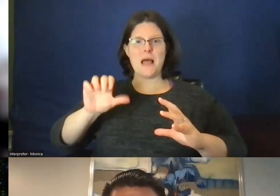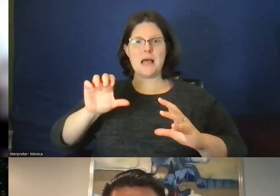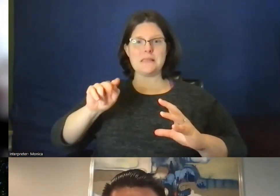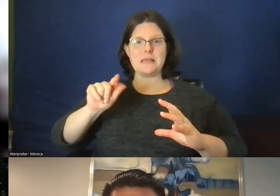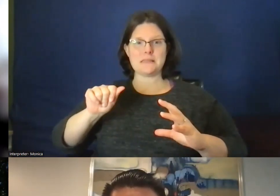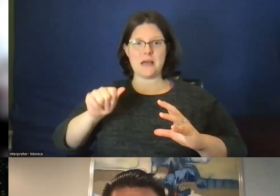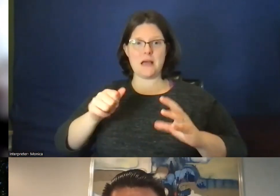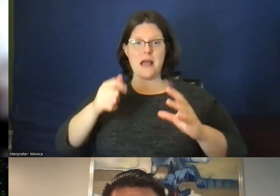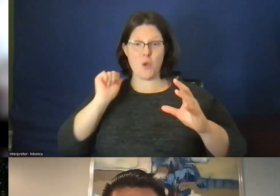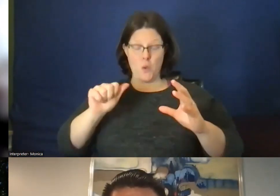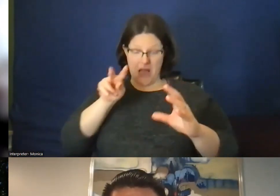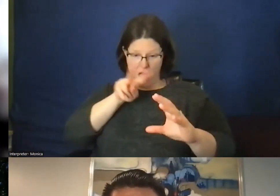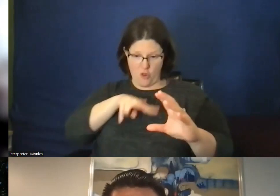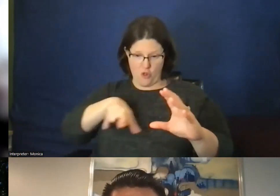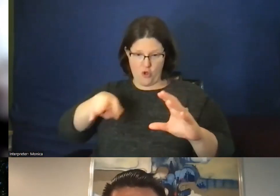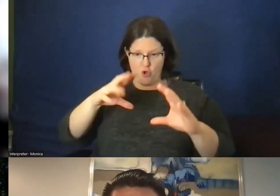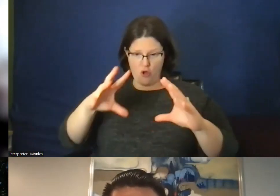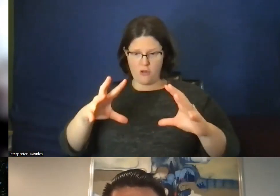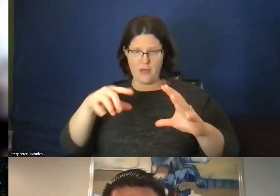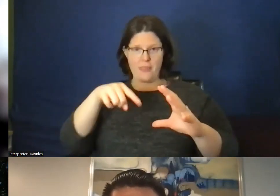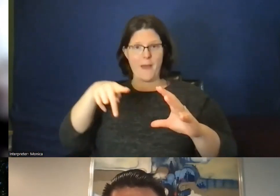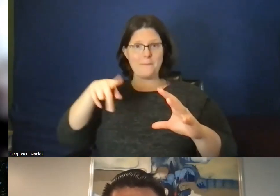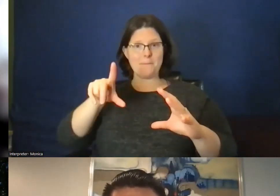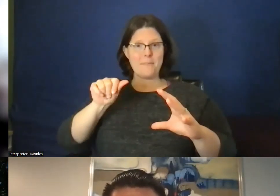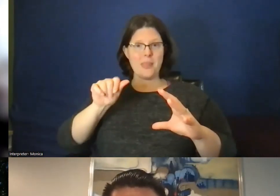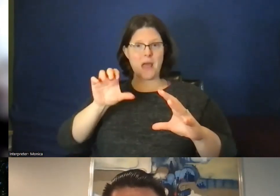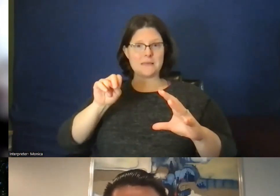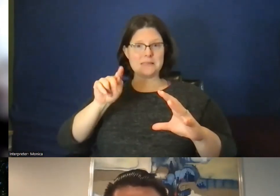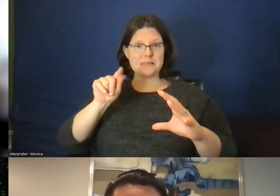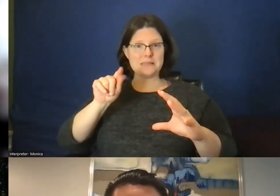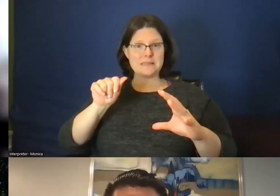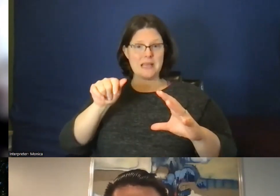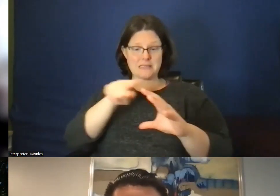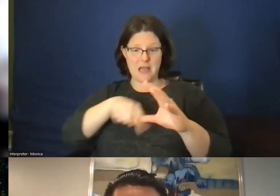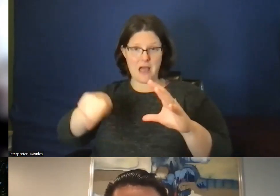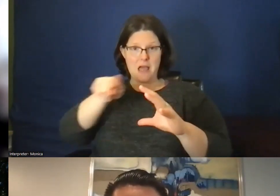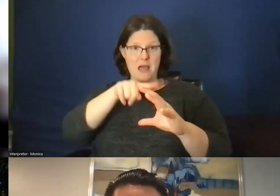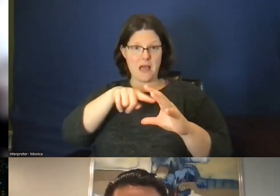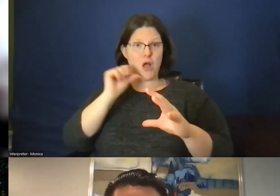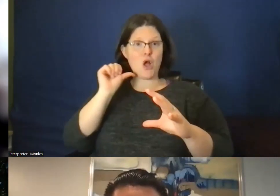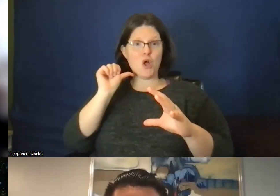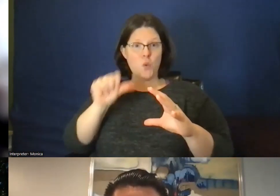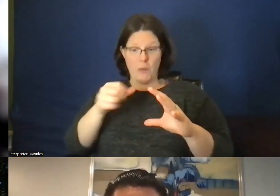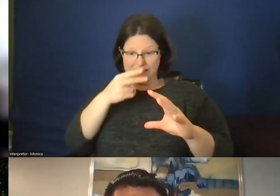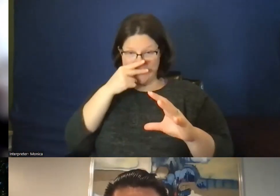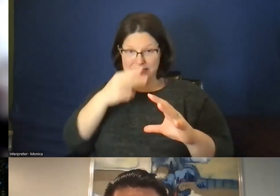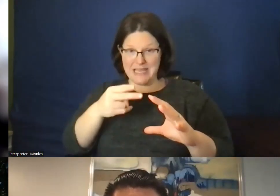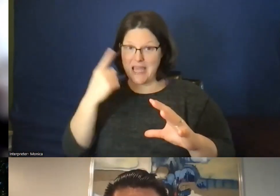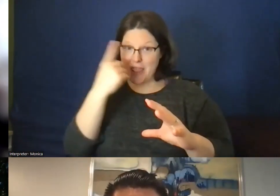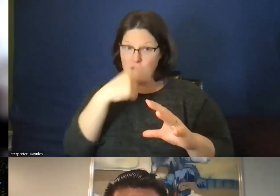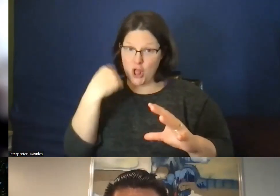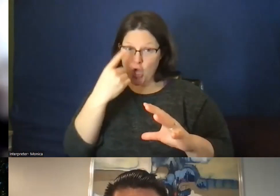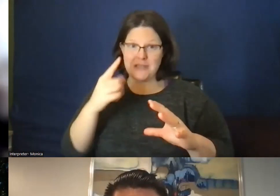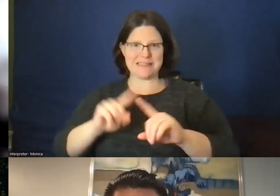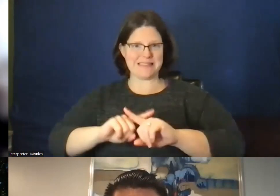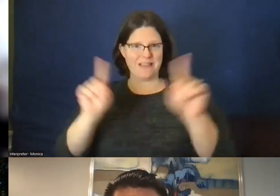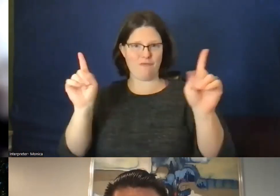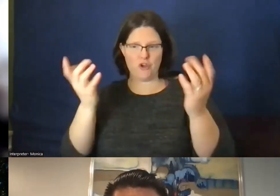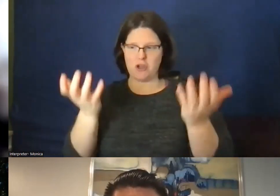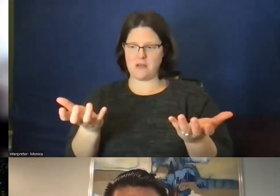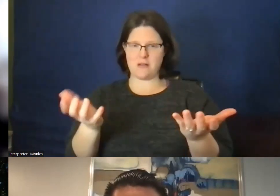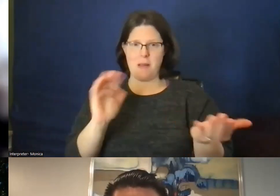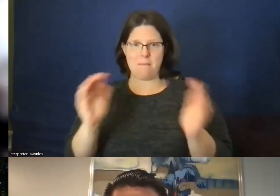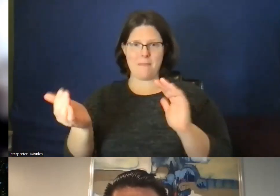actually look at the placentas from the women that had delivered that were smoking, and they looked different